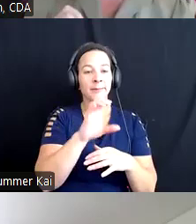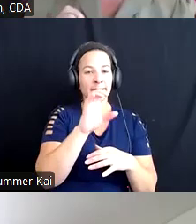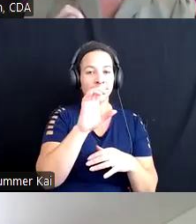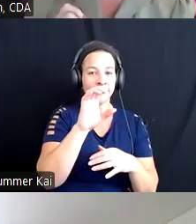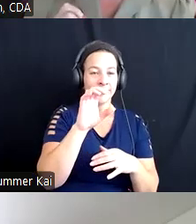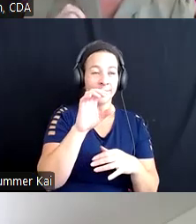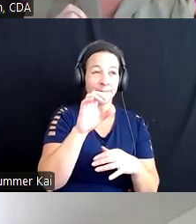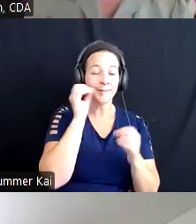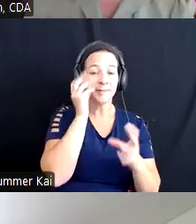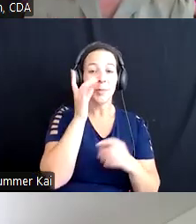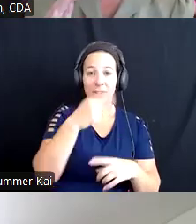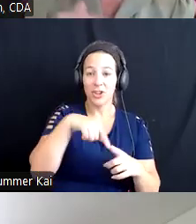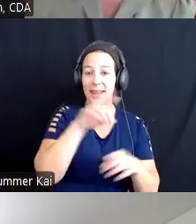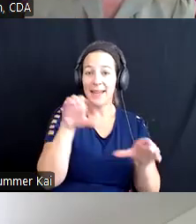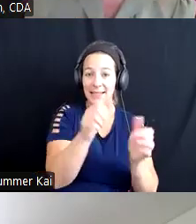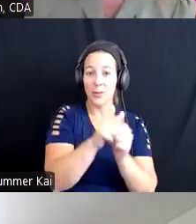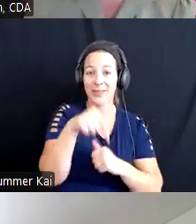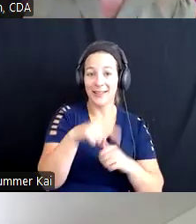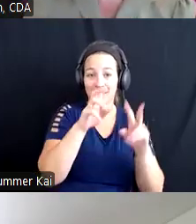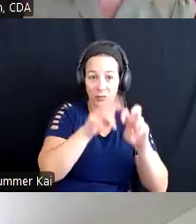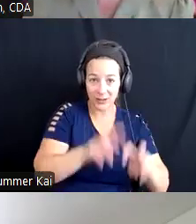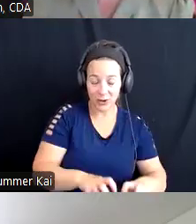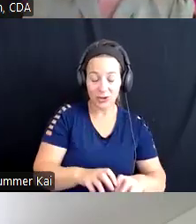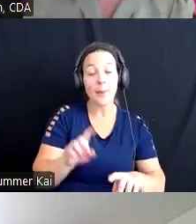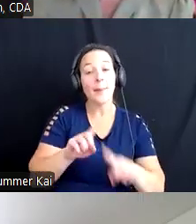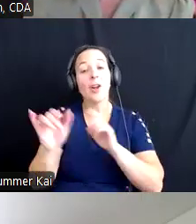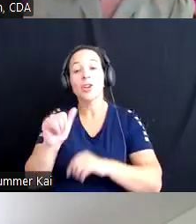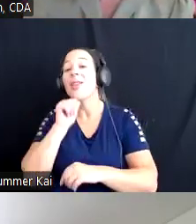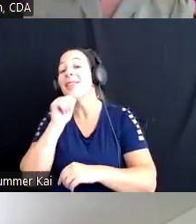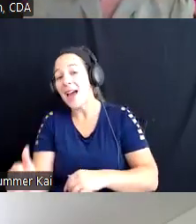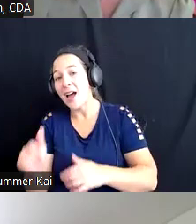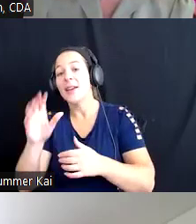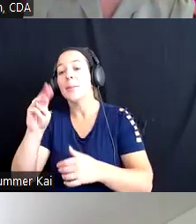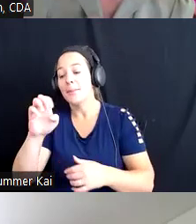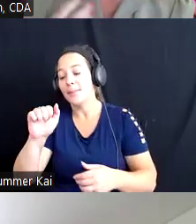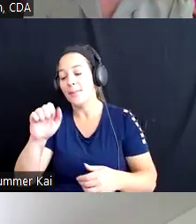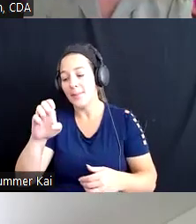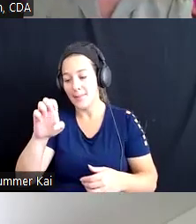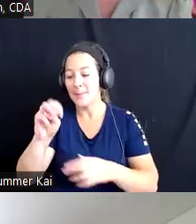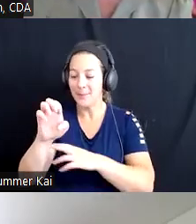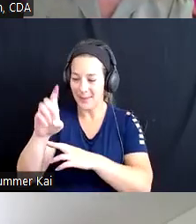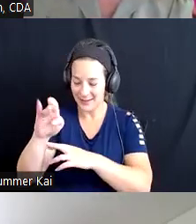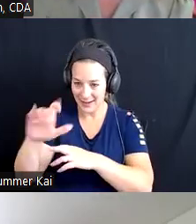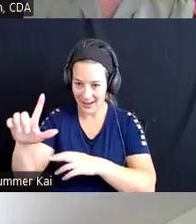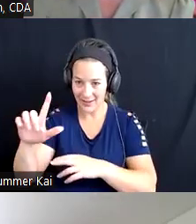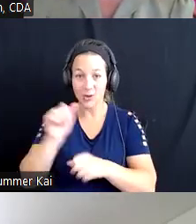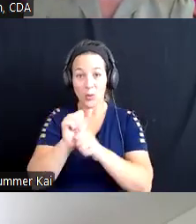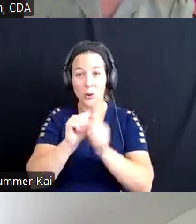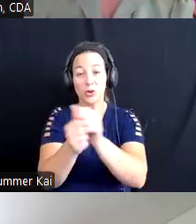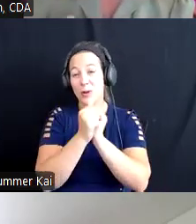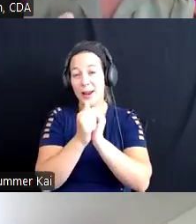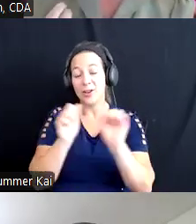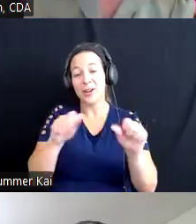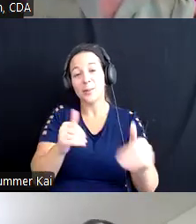work they did with their gap analysis and the non-Medi-Cal HCBS gap analysis work together to provide a tool